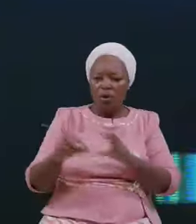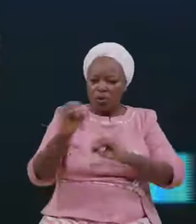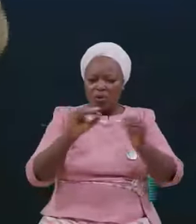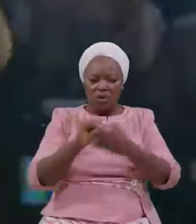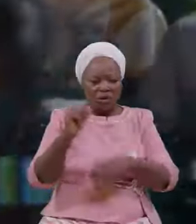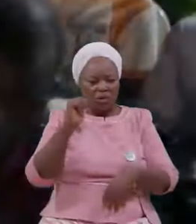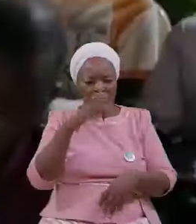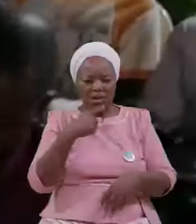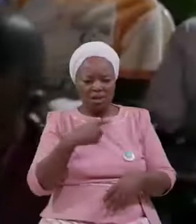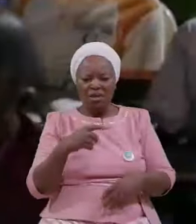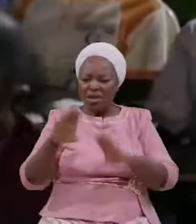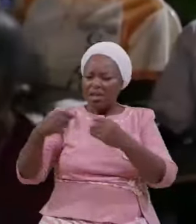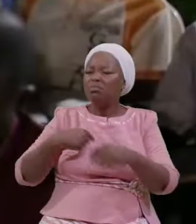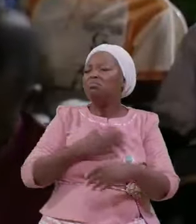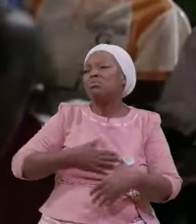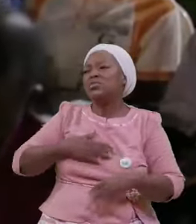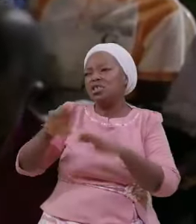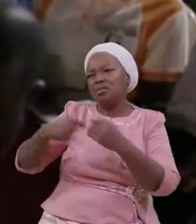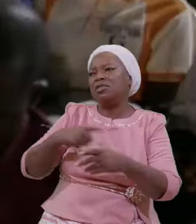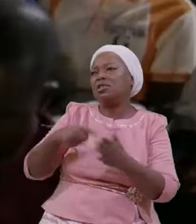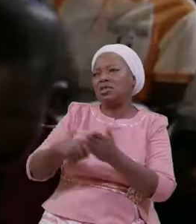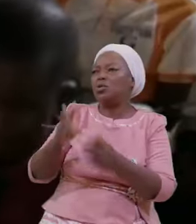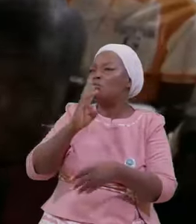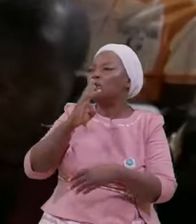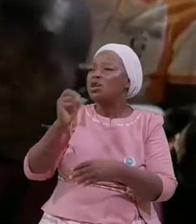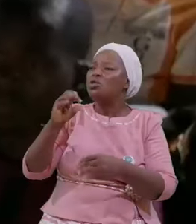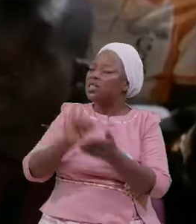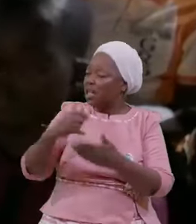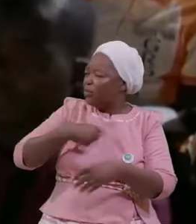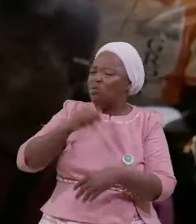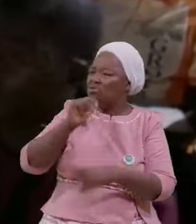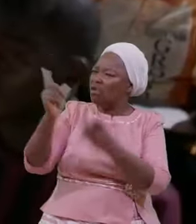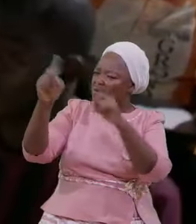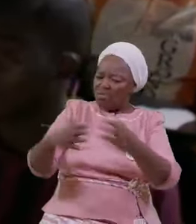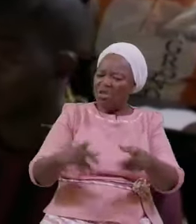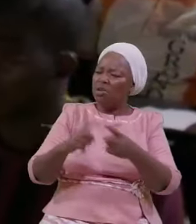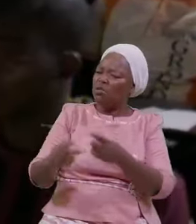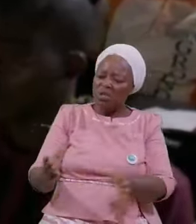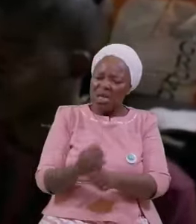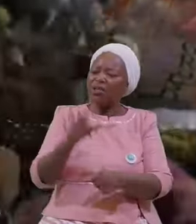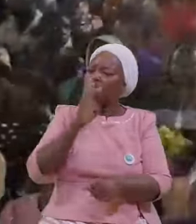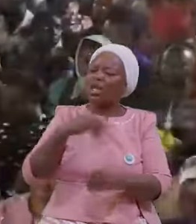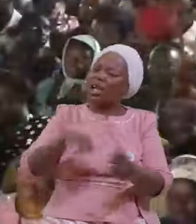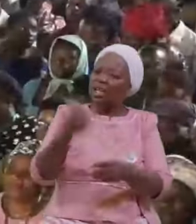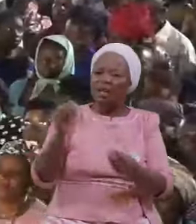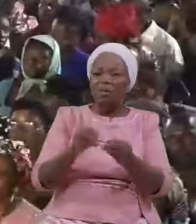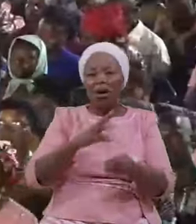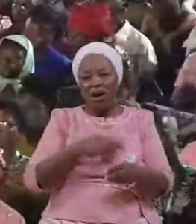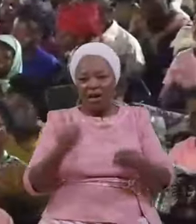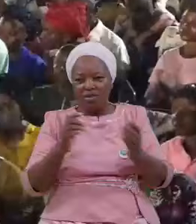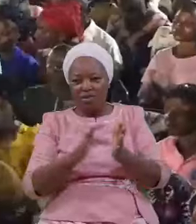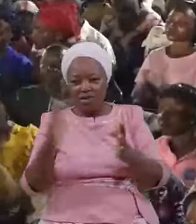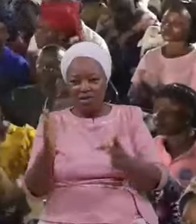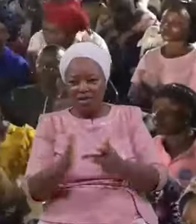water that I may not come here to draw anymore. And Jesus just